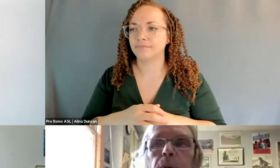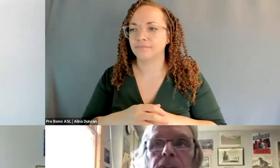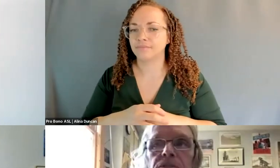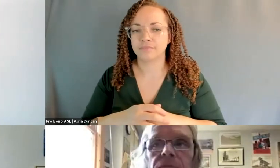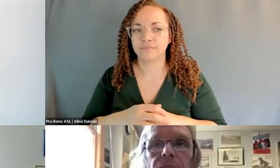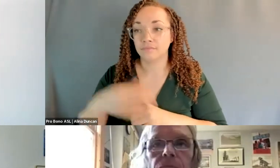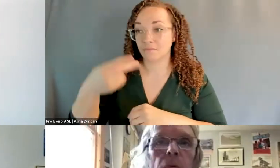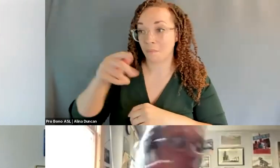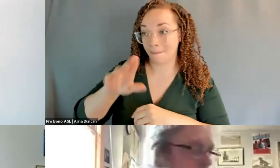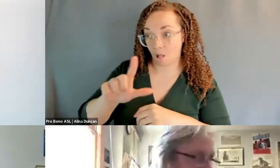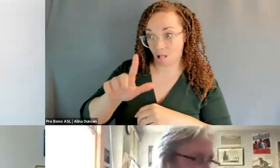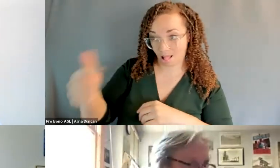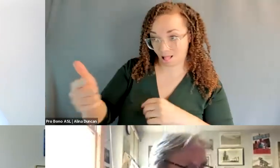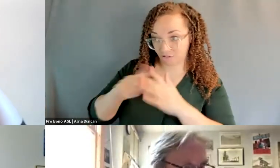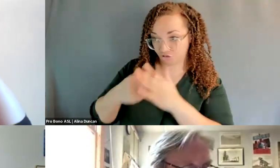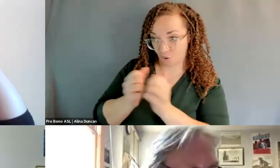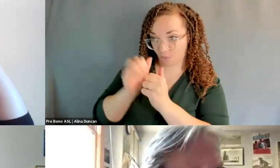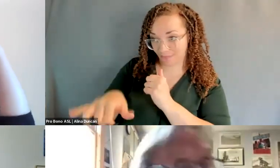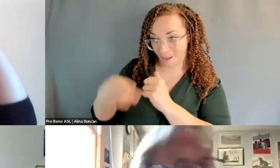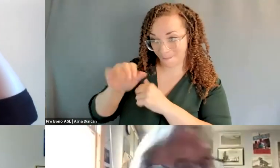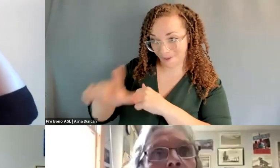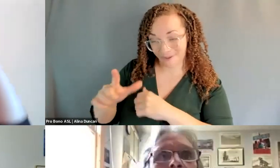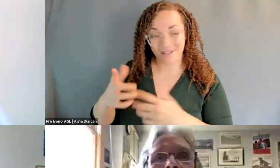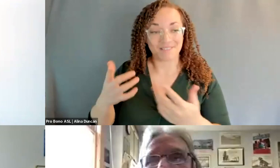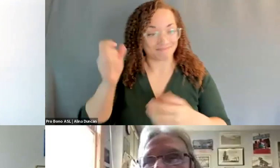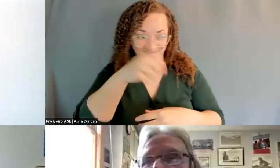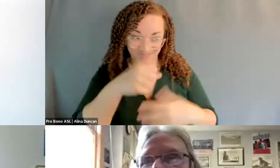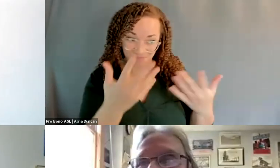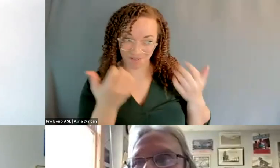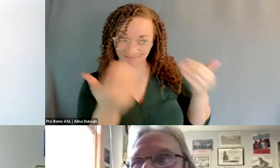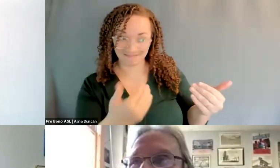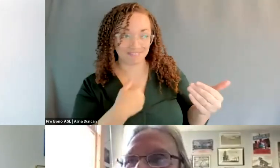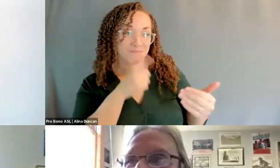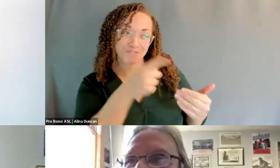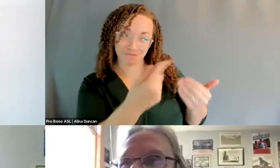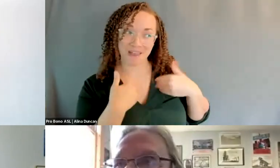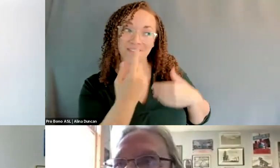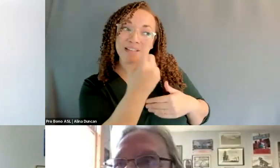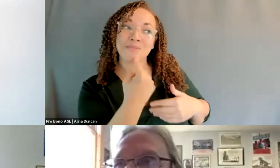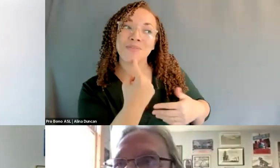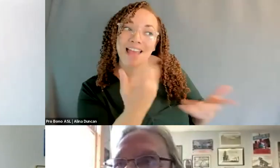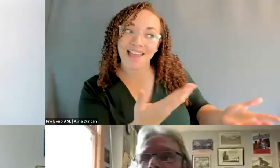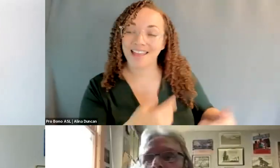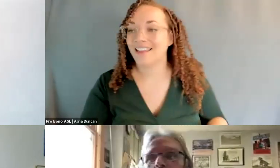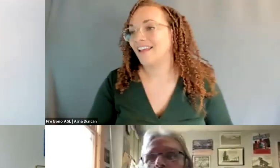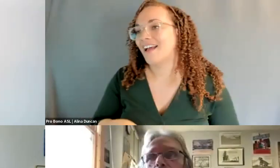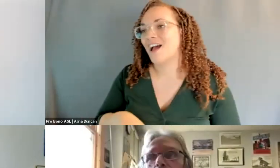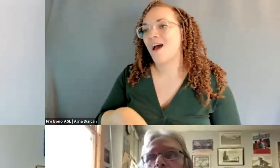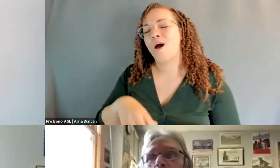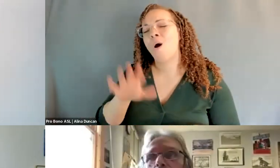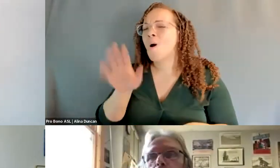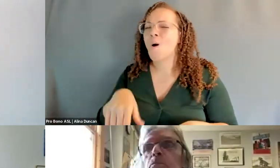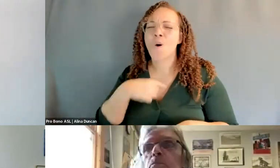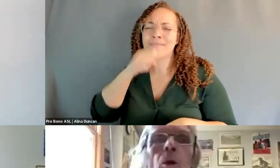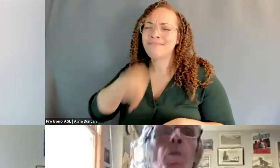Paul, do you want to start with that? Yeah, you want to start with that, Paul? I'm sure you have something to say about that. Oh, no, I love cops.